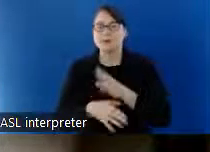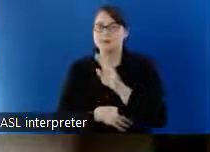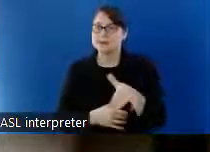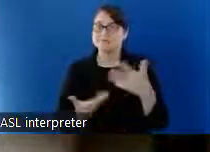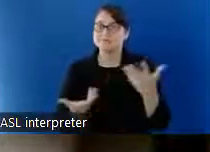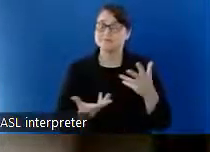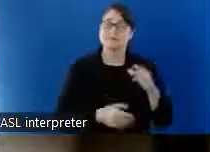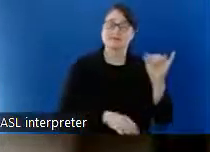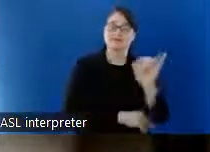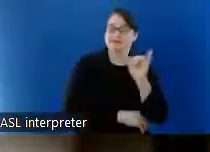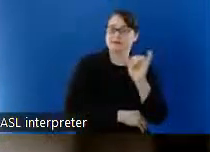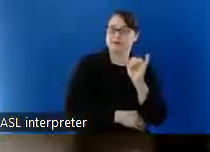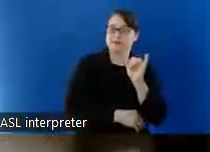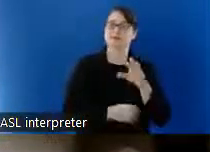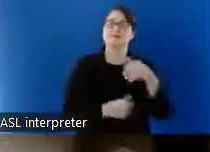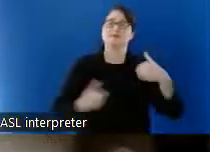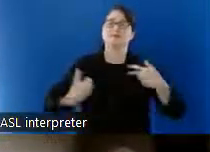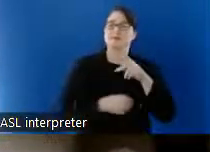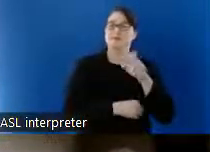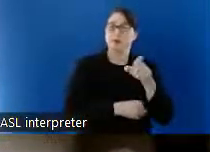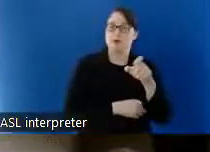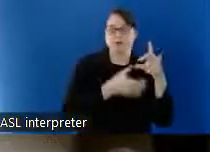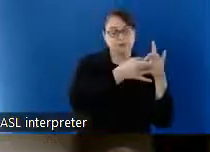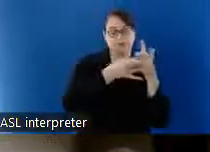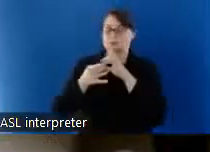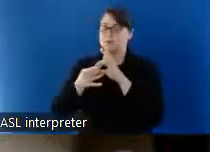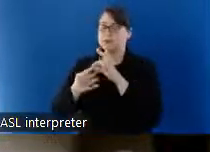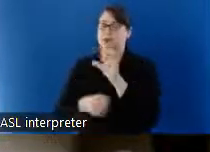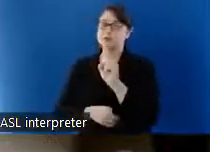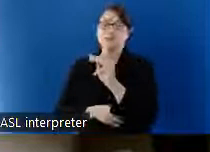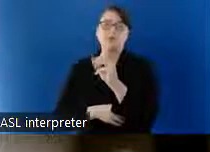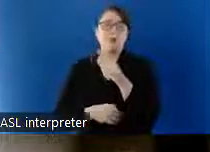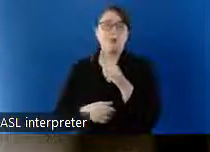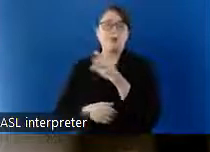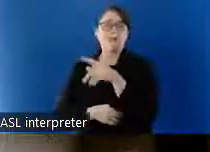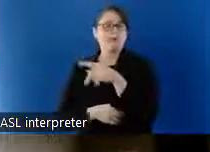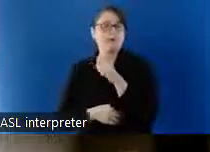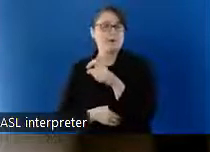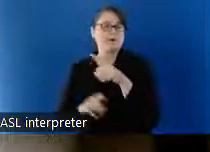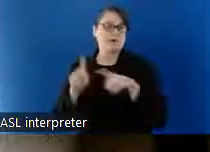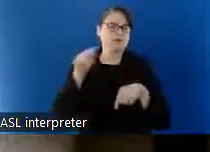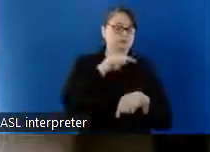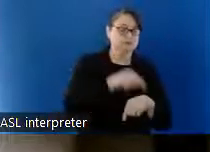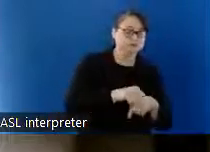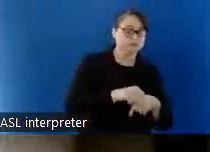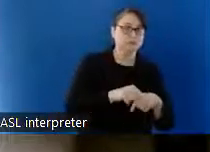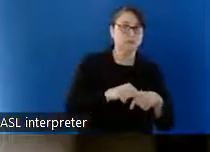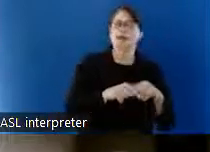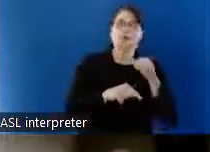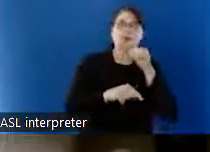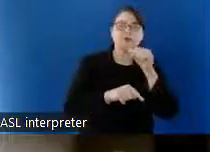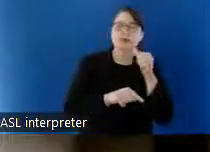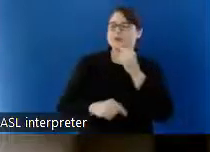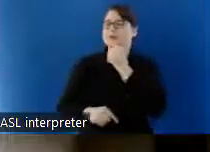While monkeypox virus is related to the virus that causes smallpox, the illness caused by monkeypox virus is less severe than